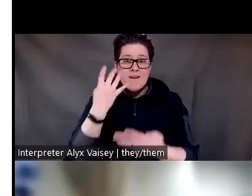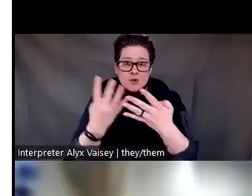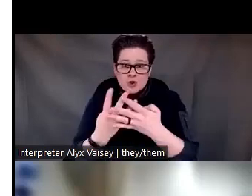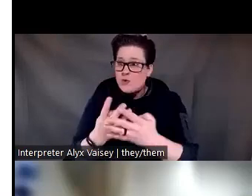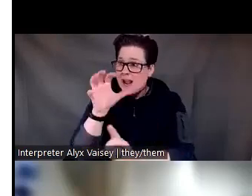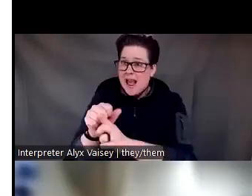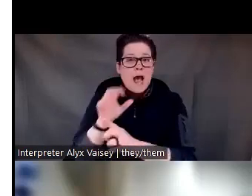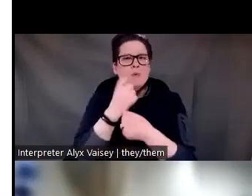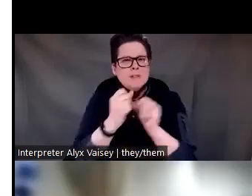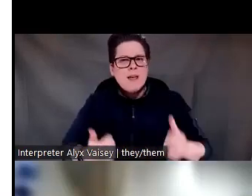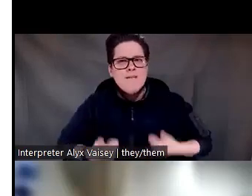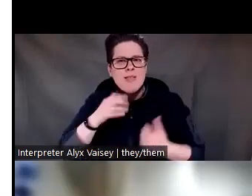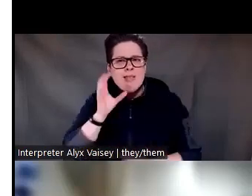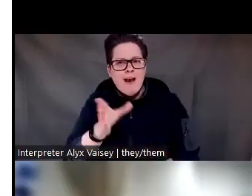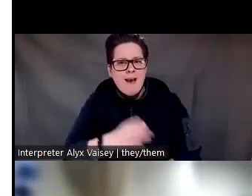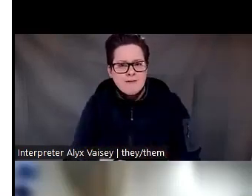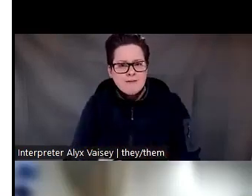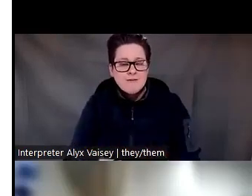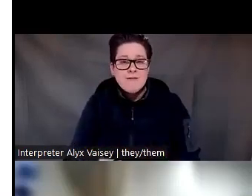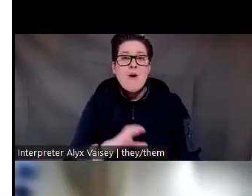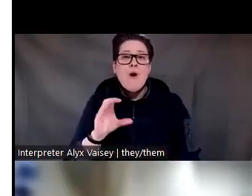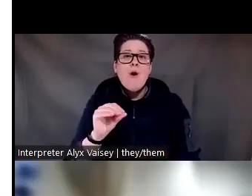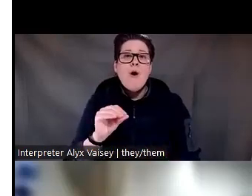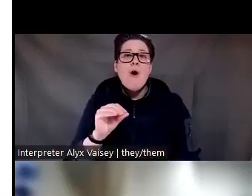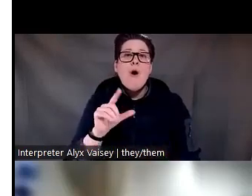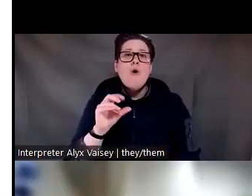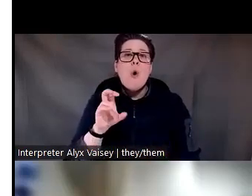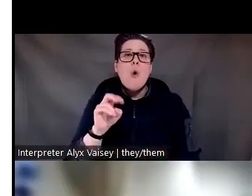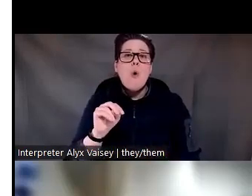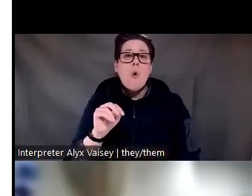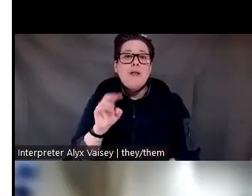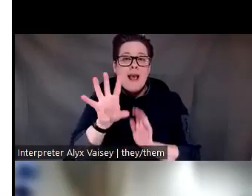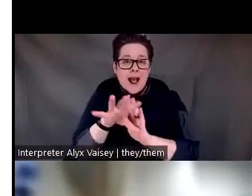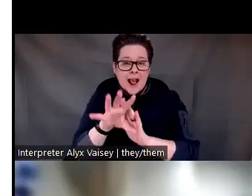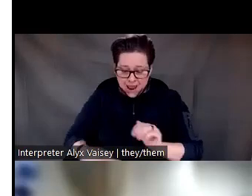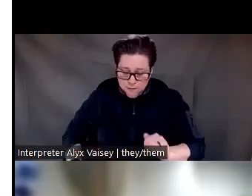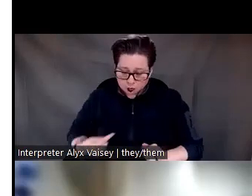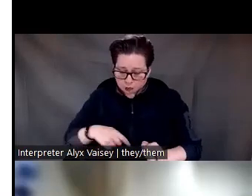The colonoscopy first came out in 1969, and